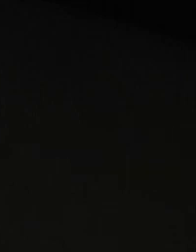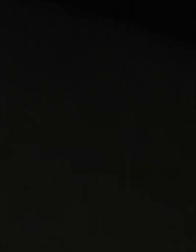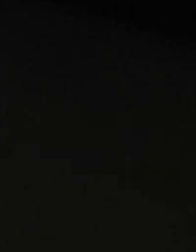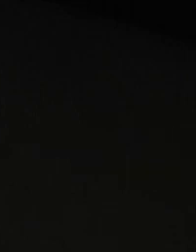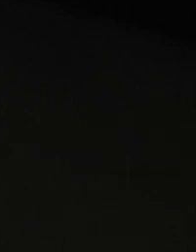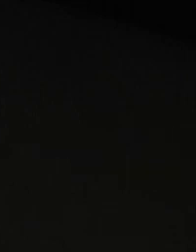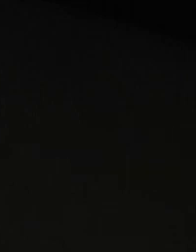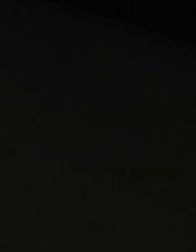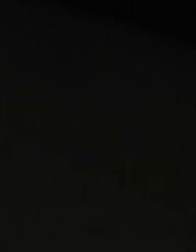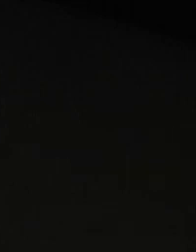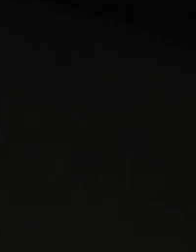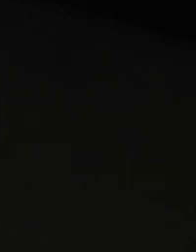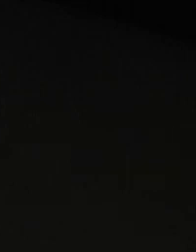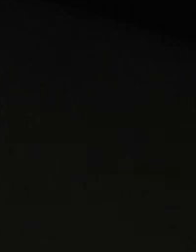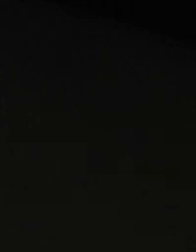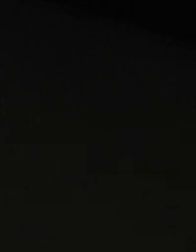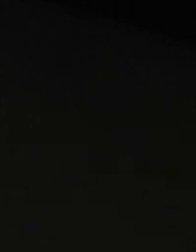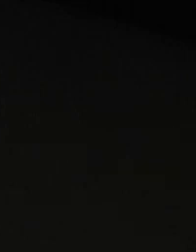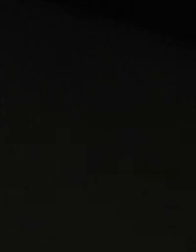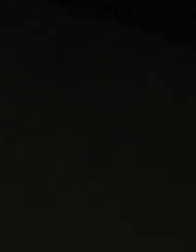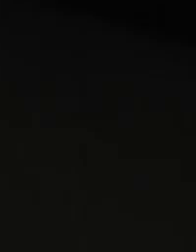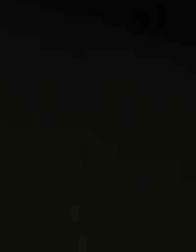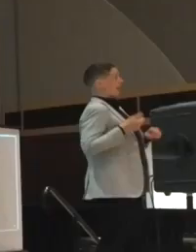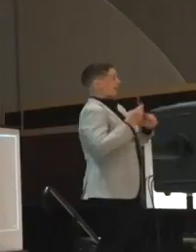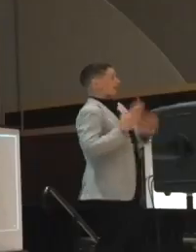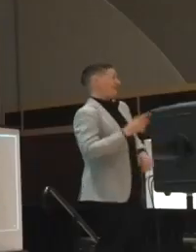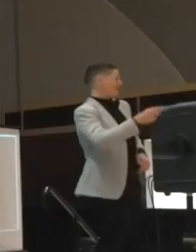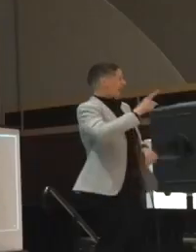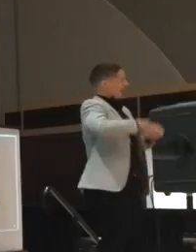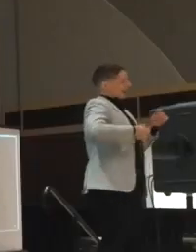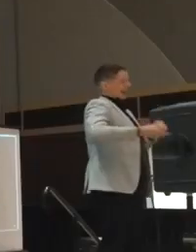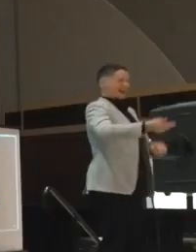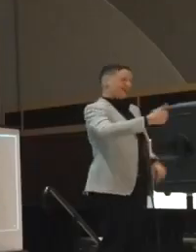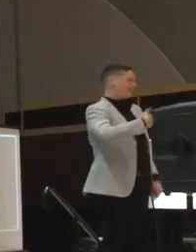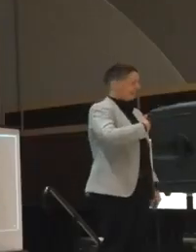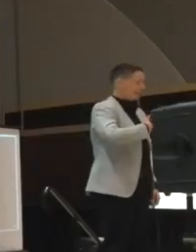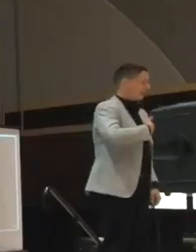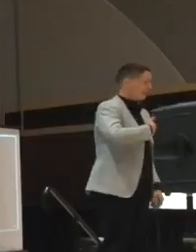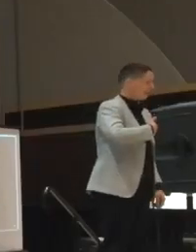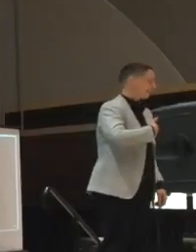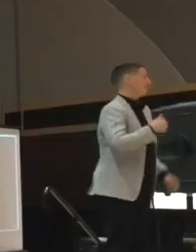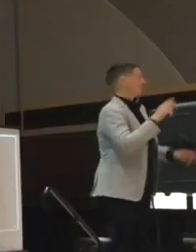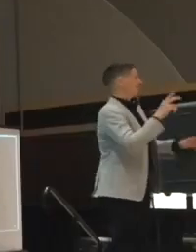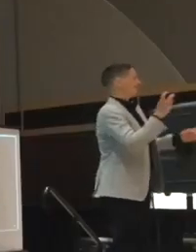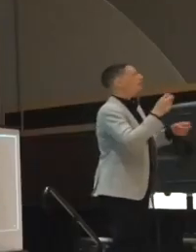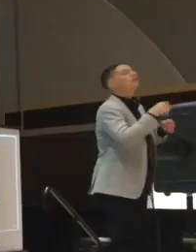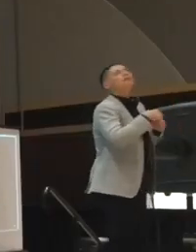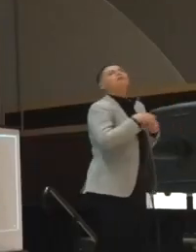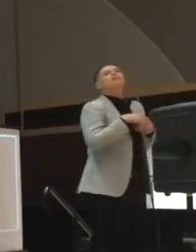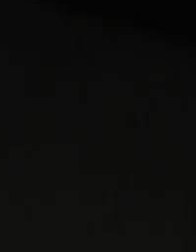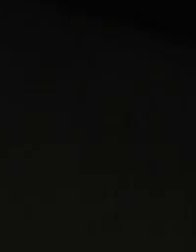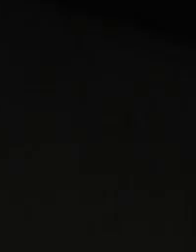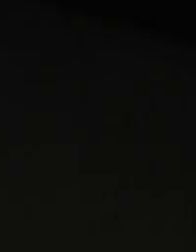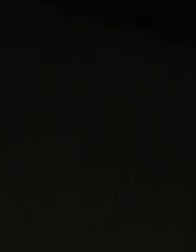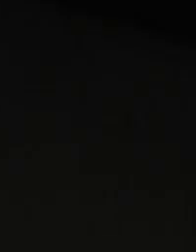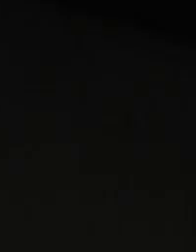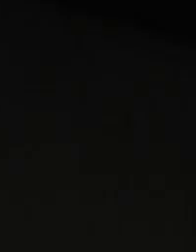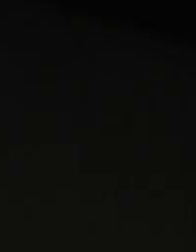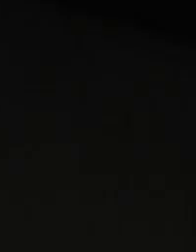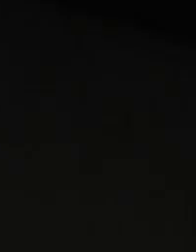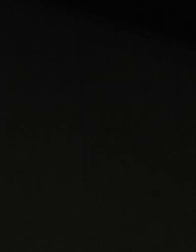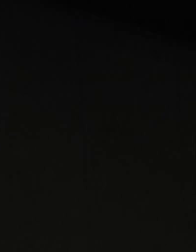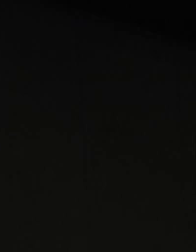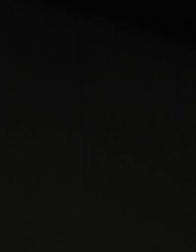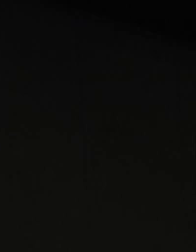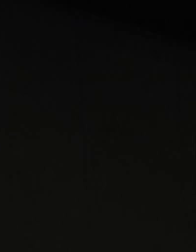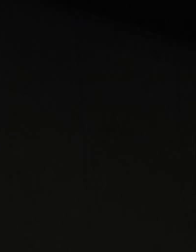mathematician. I can always hire a mathematician, but they can't hire me. And there's my book, The Autistic Brain. You want the evidence based